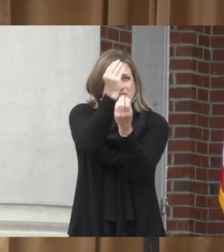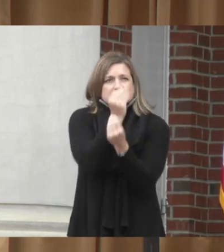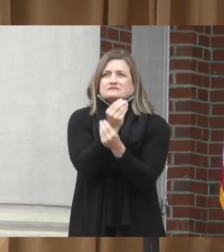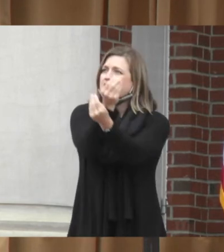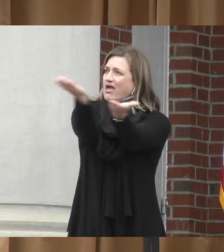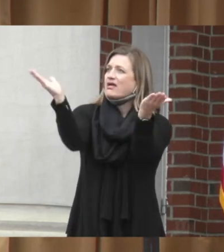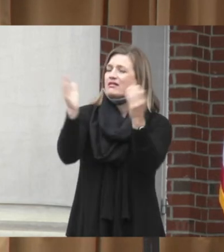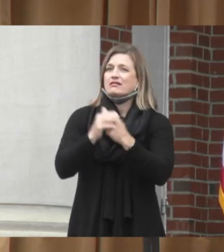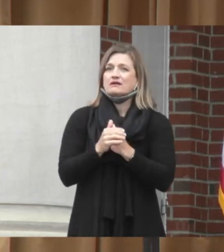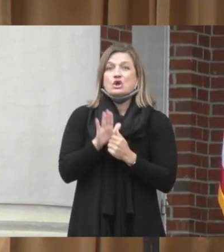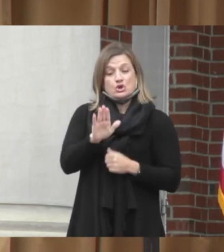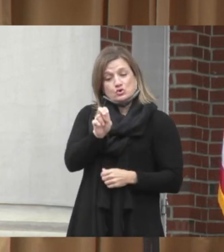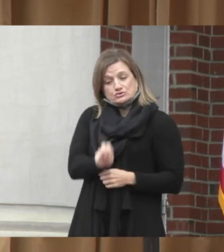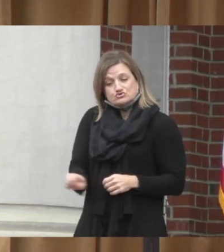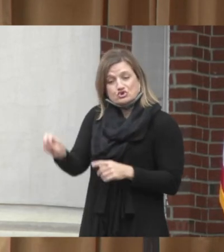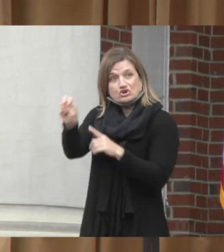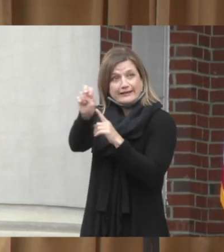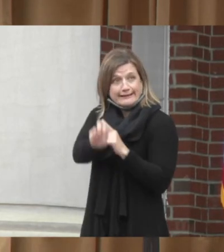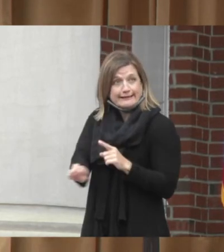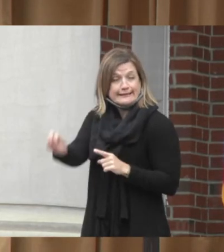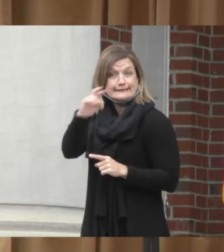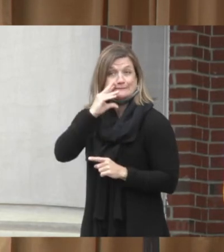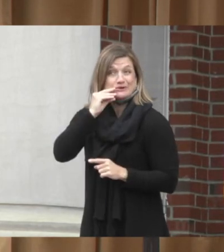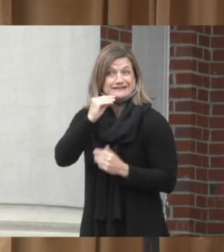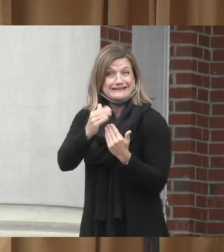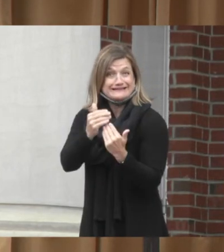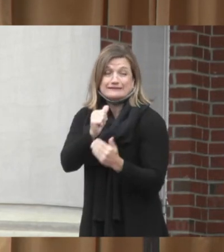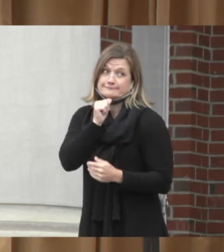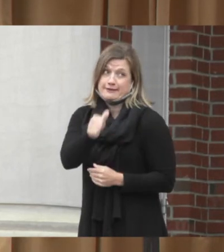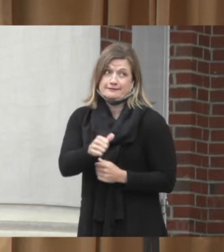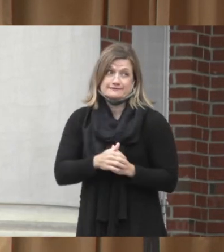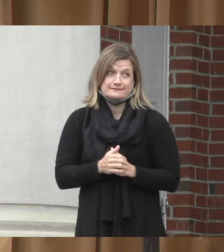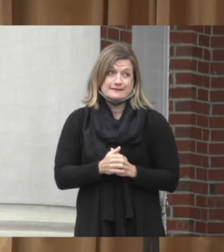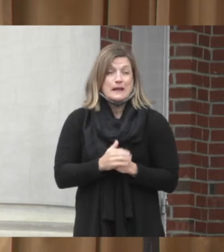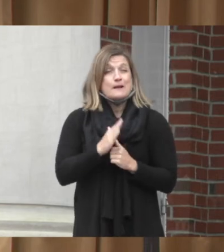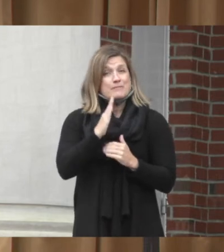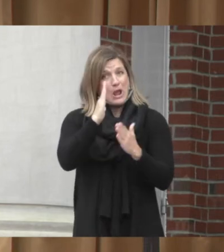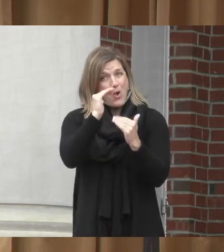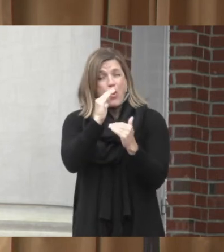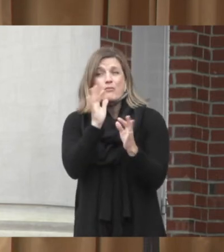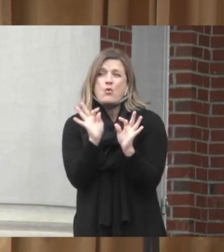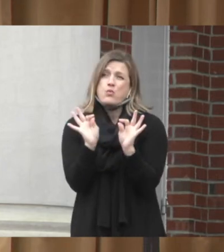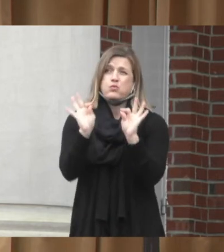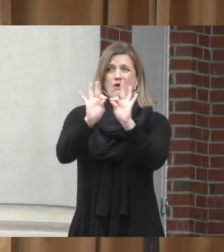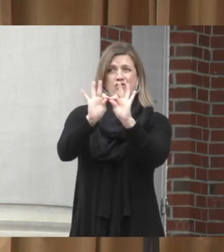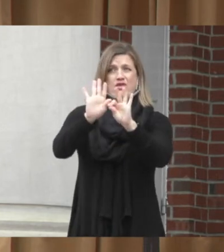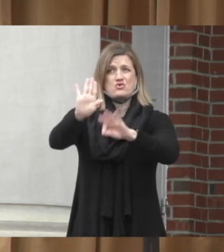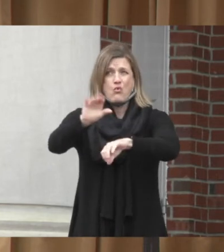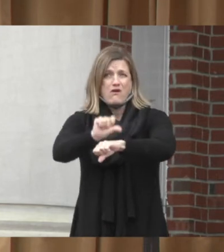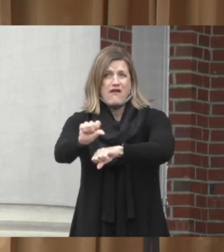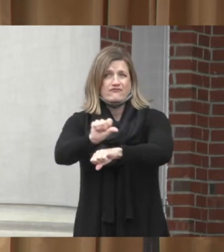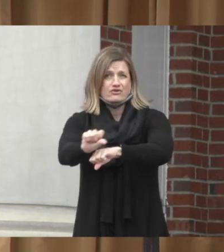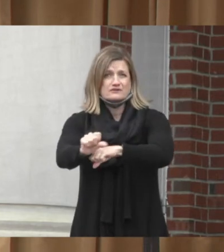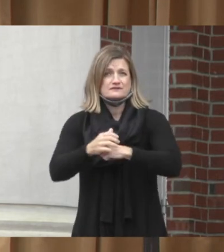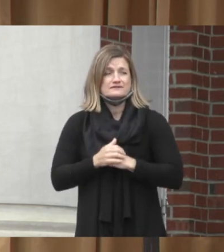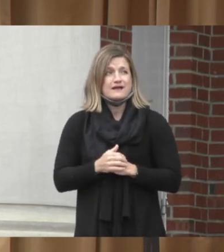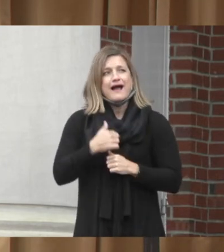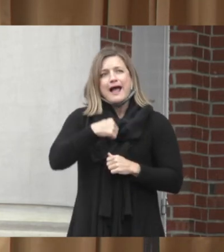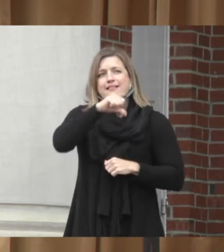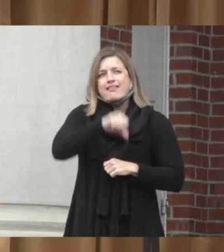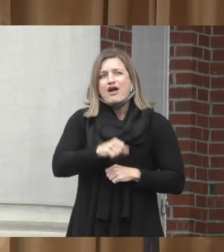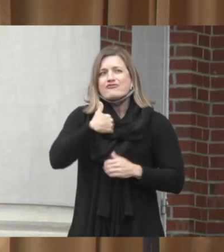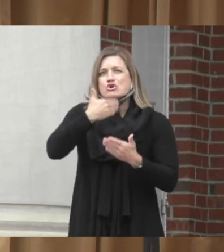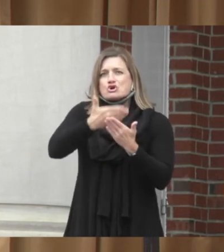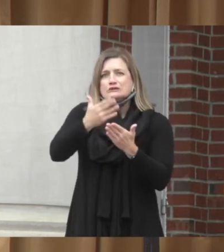journey wasn't easy, but it was definitely, I hope you would say, worth the effort. So I love a good story and I love